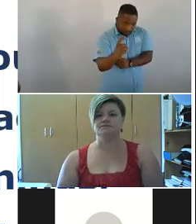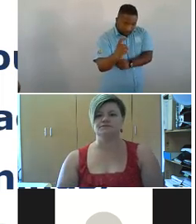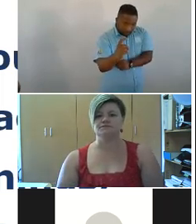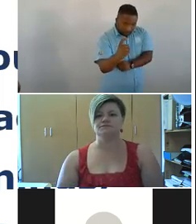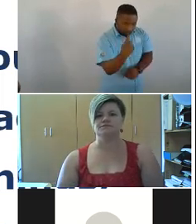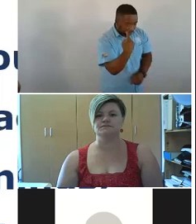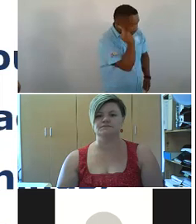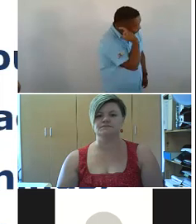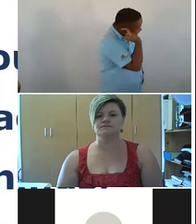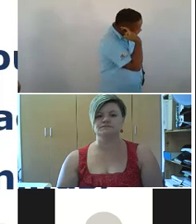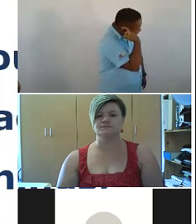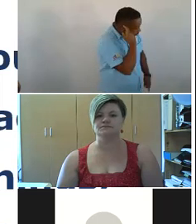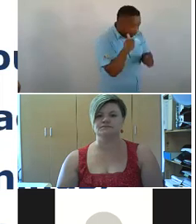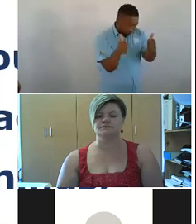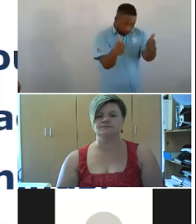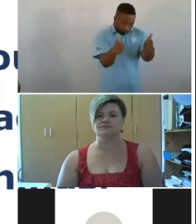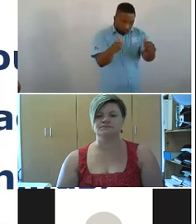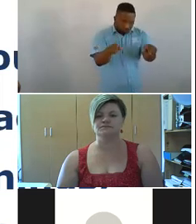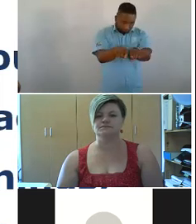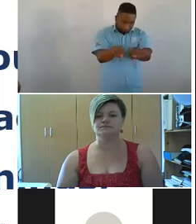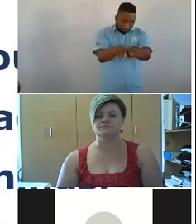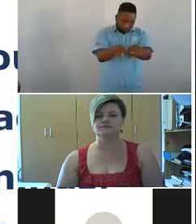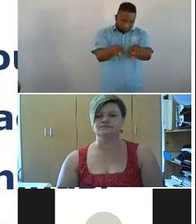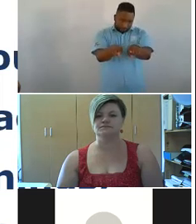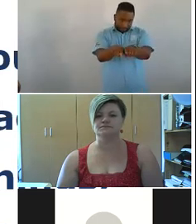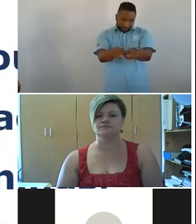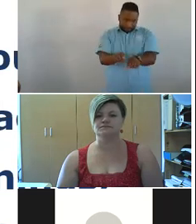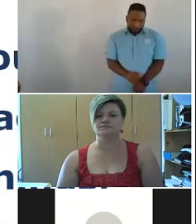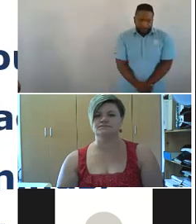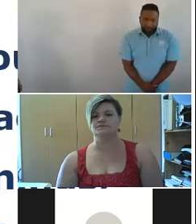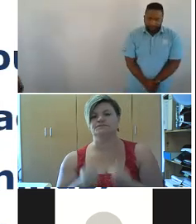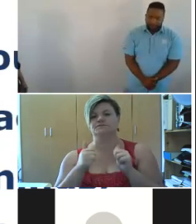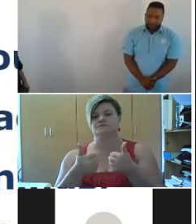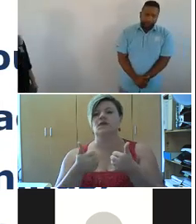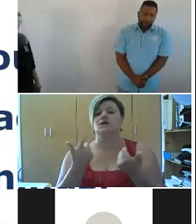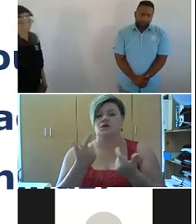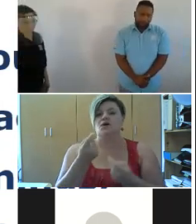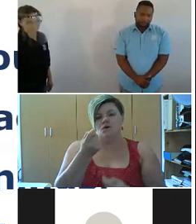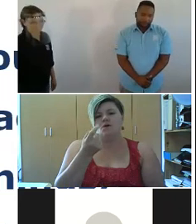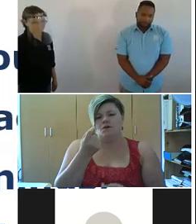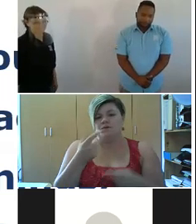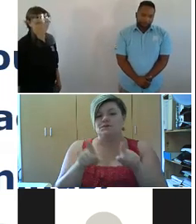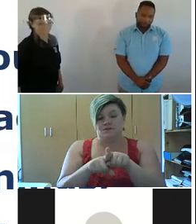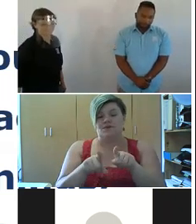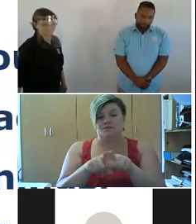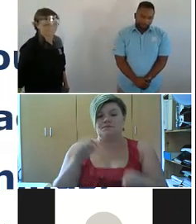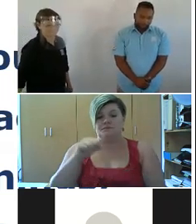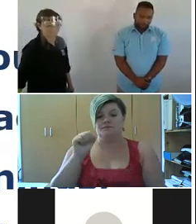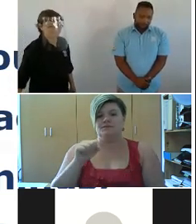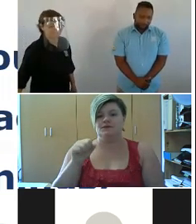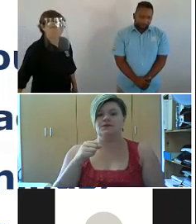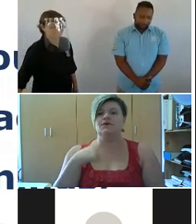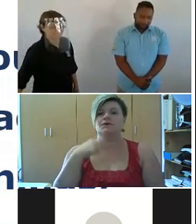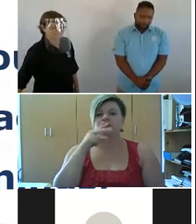and the bent finger is the hearing aid sign. So it's very, very similar. Yeah, we would call this a